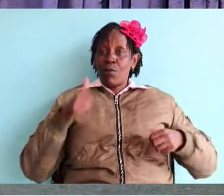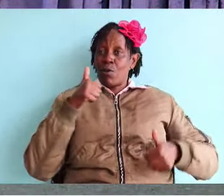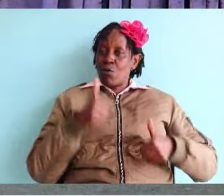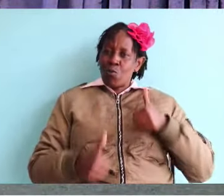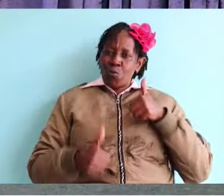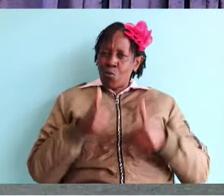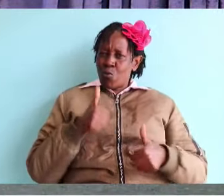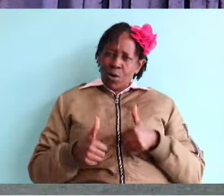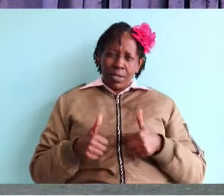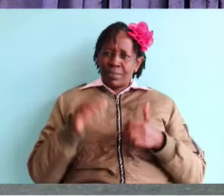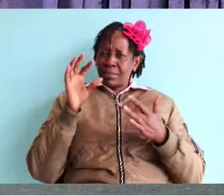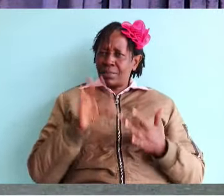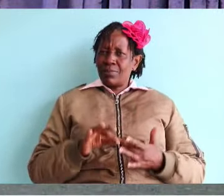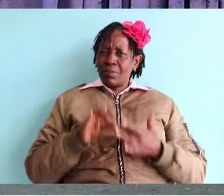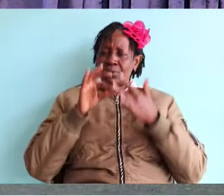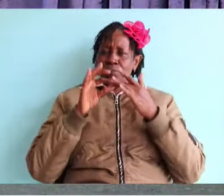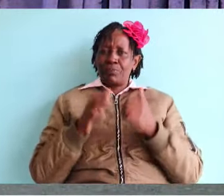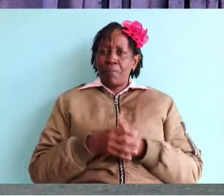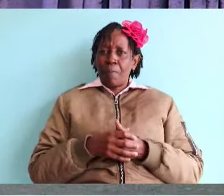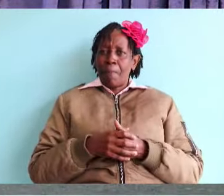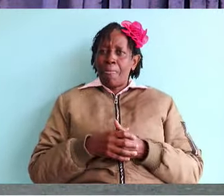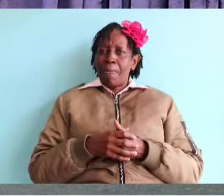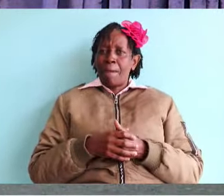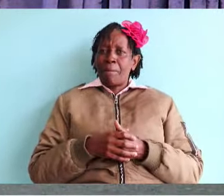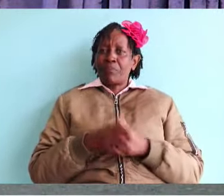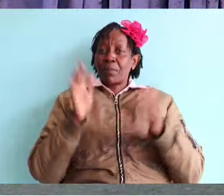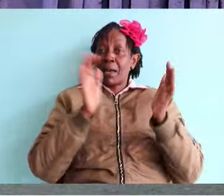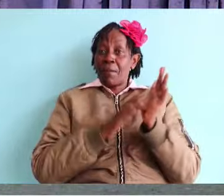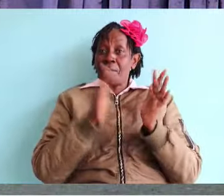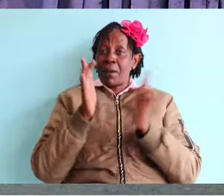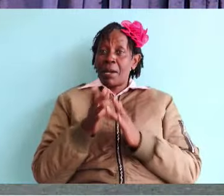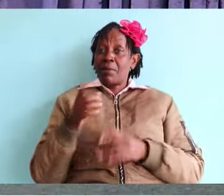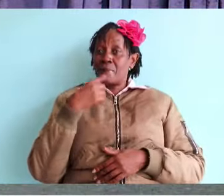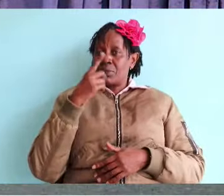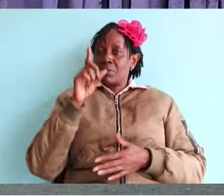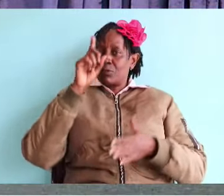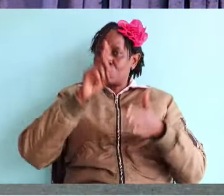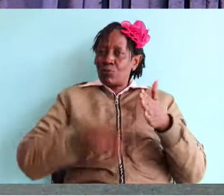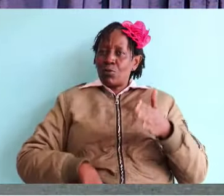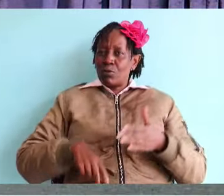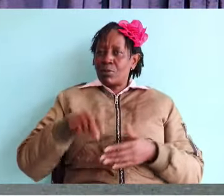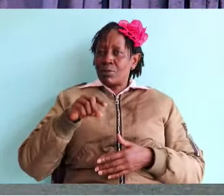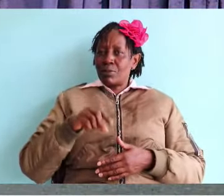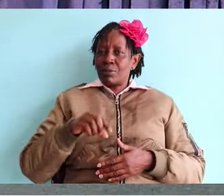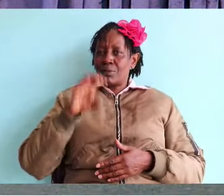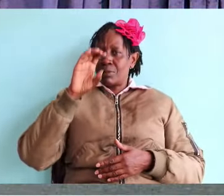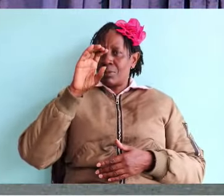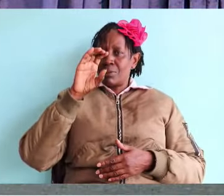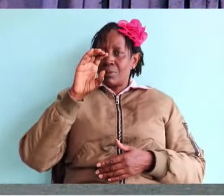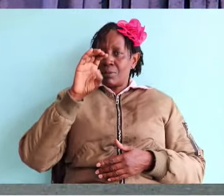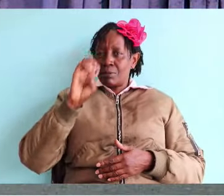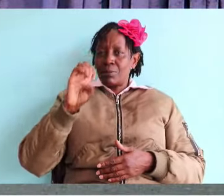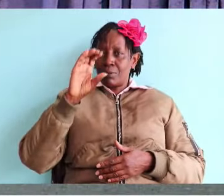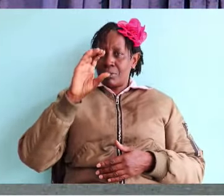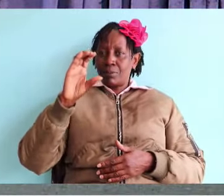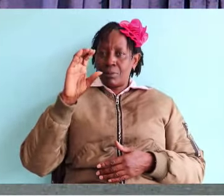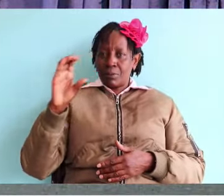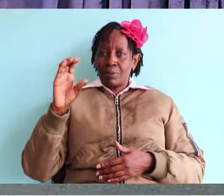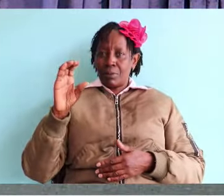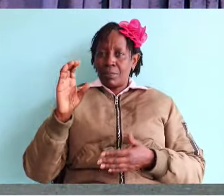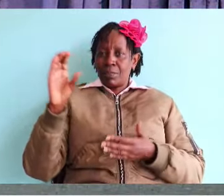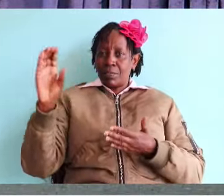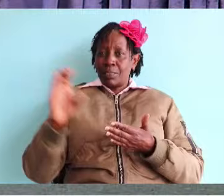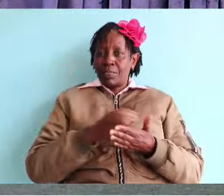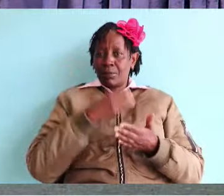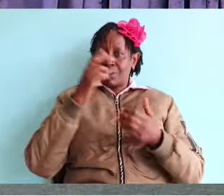exemplary. And the Bible says in Ecclesiastes chapter 7 and verse 8 that the